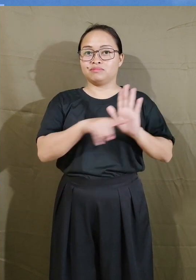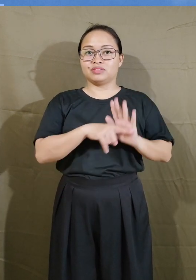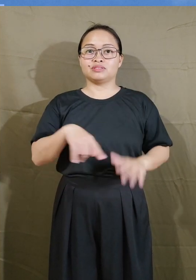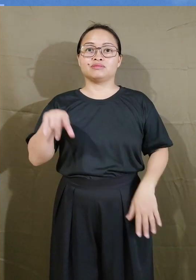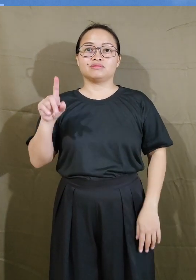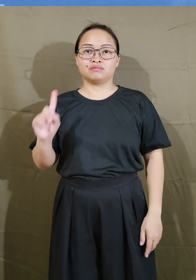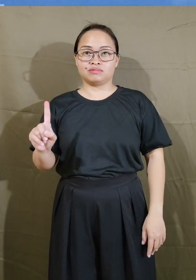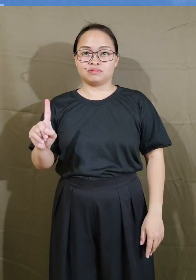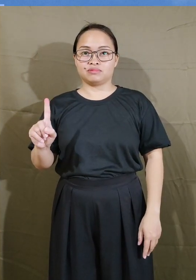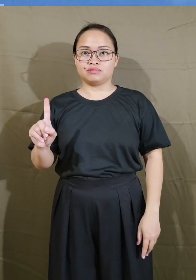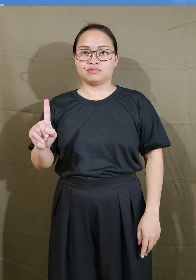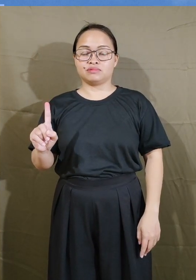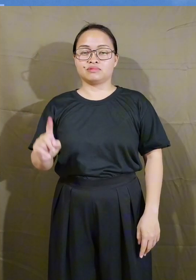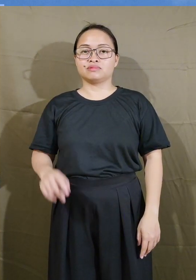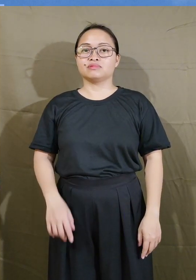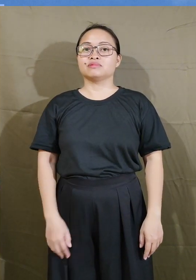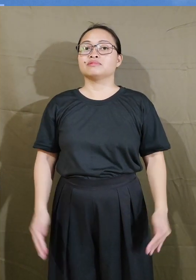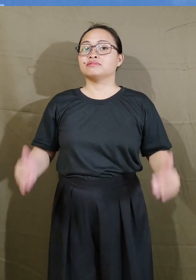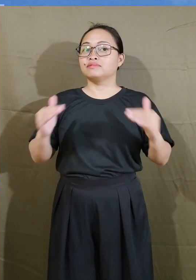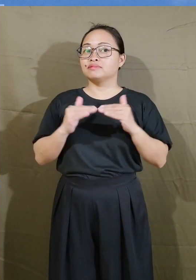Then 2 minus 1.